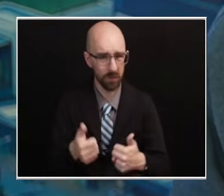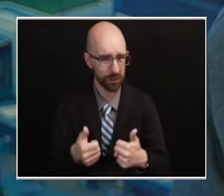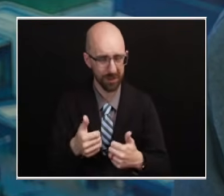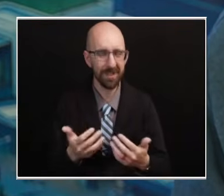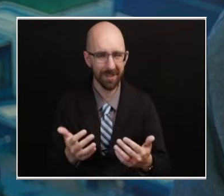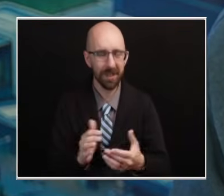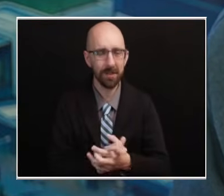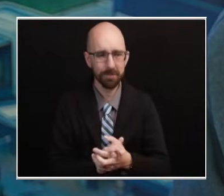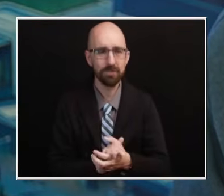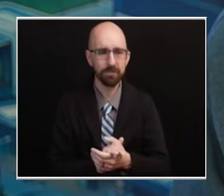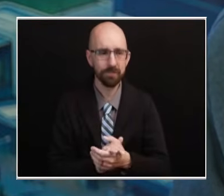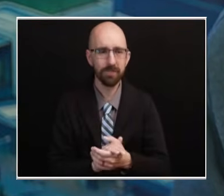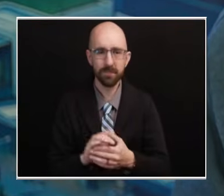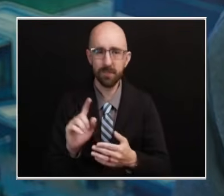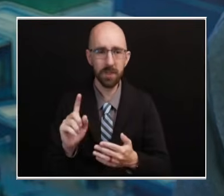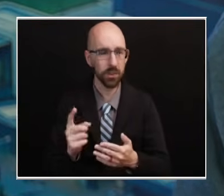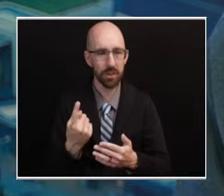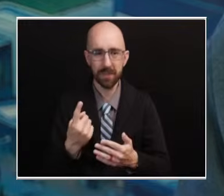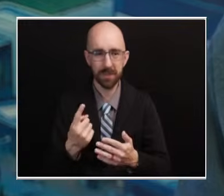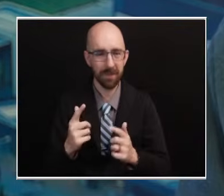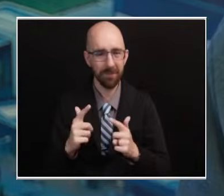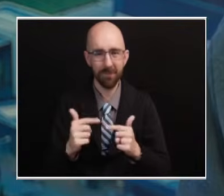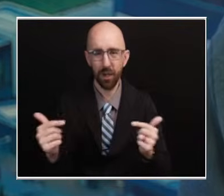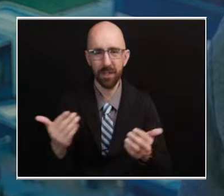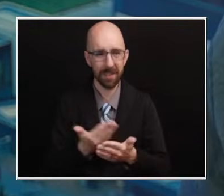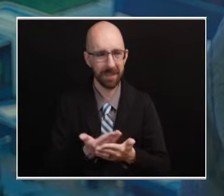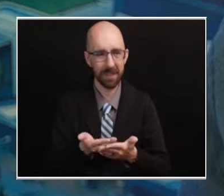and just various things that helped